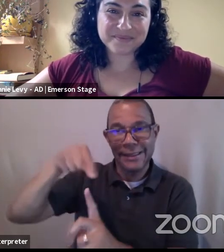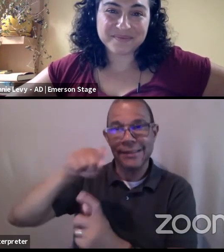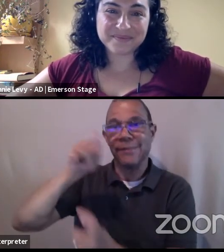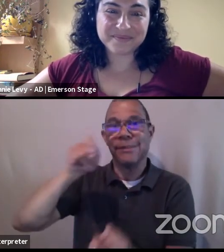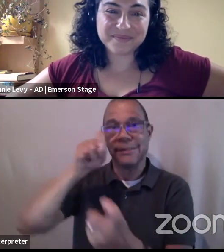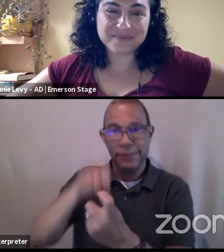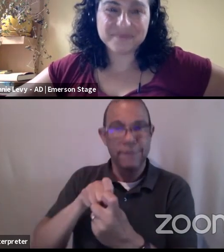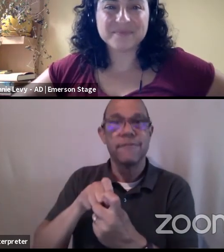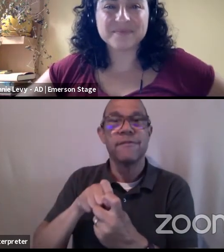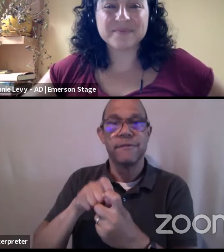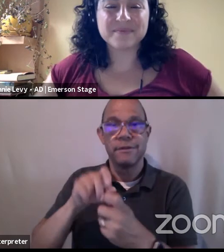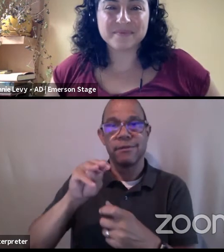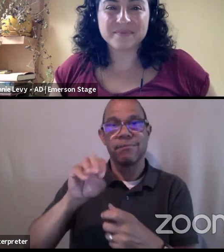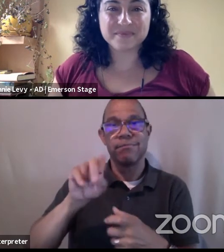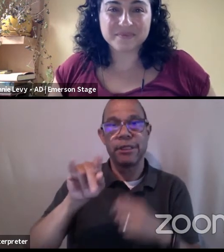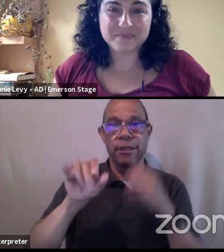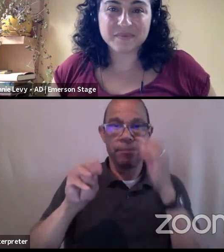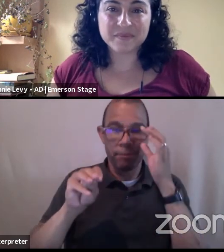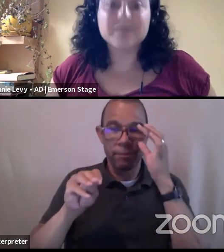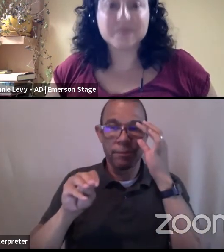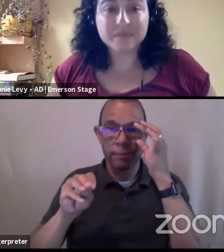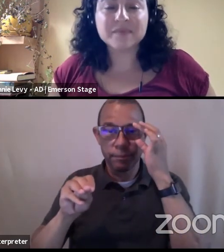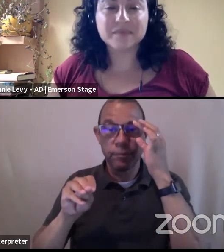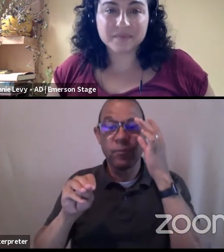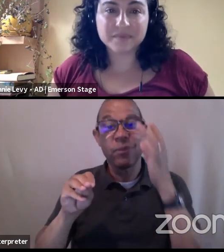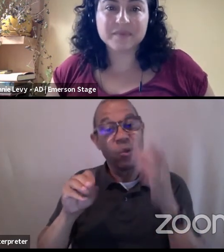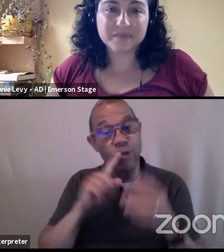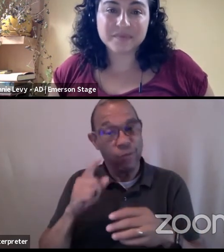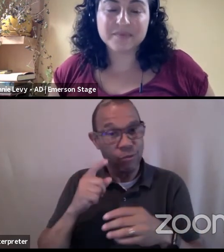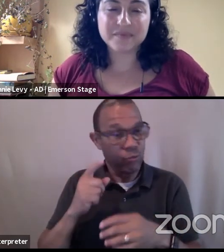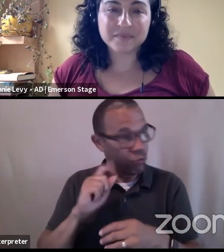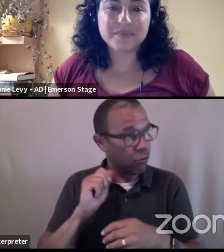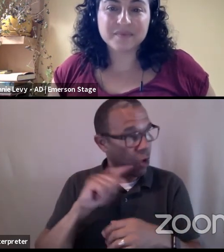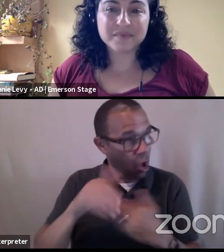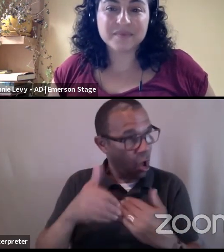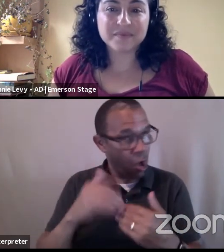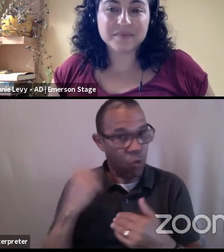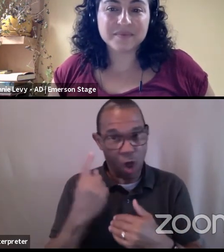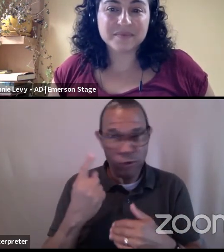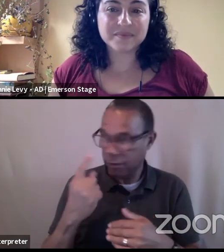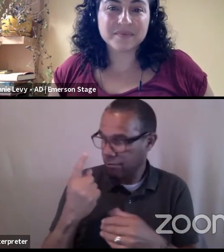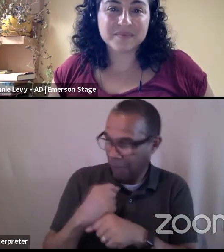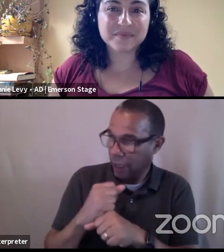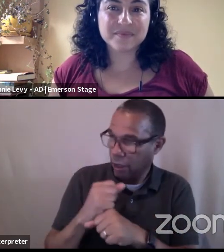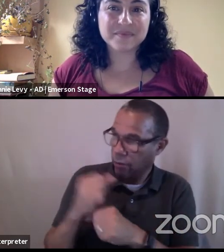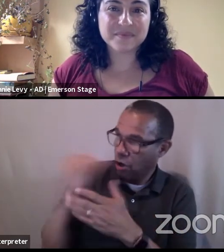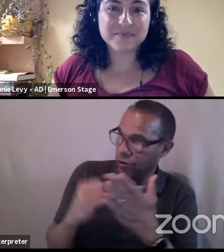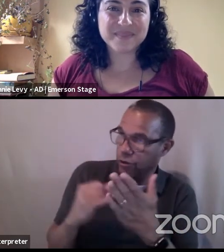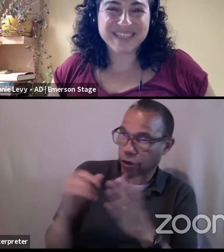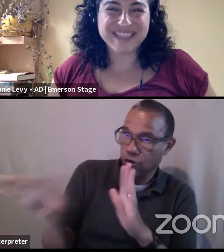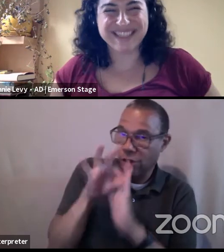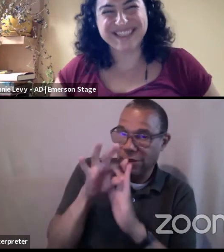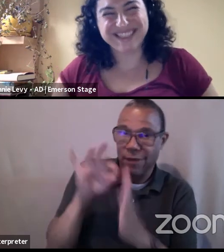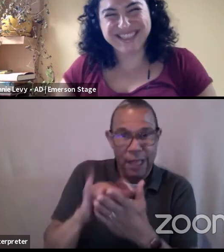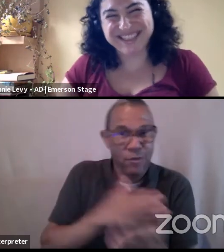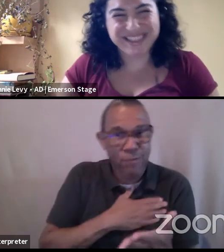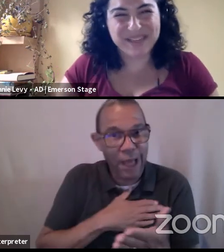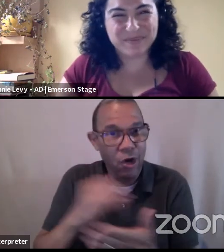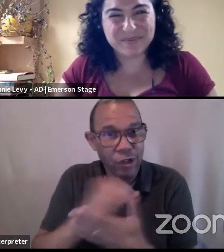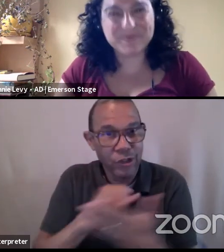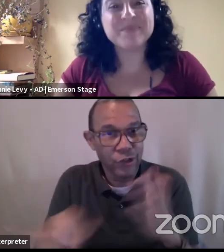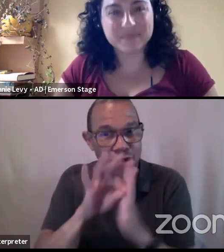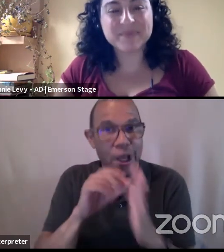making it's it's it's about making an artistic choice um and it's my artistic choice i don't have like